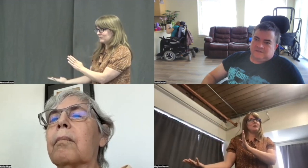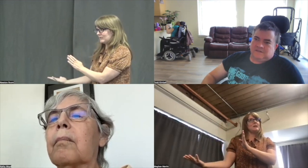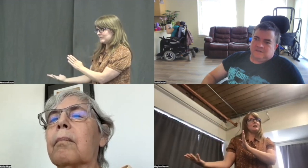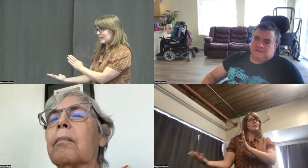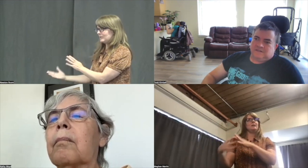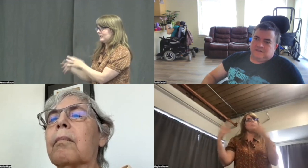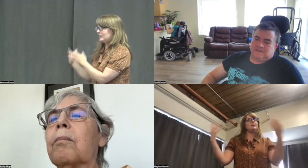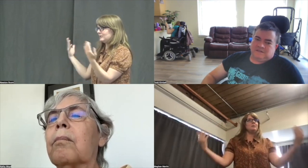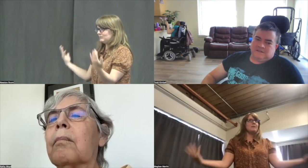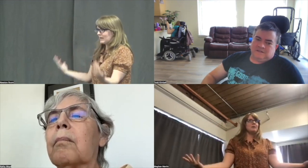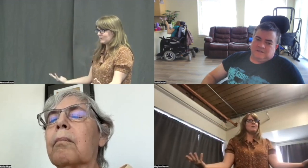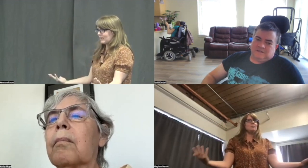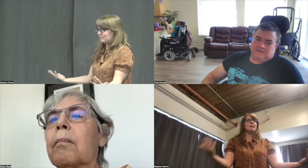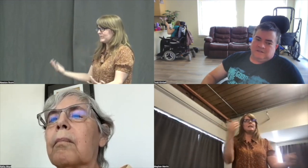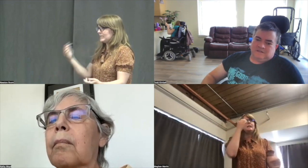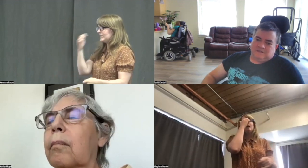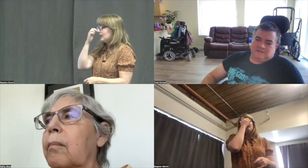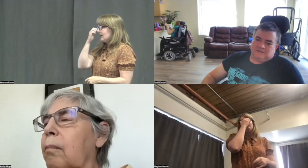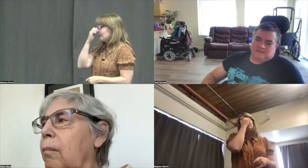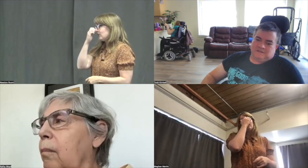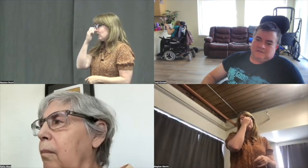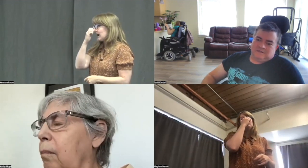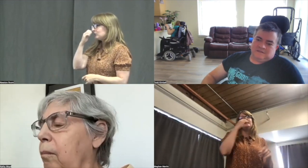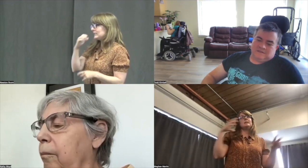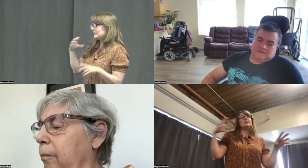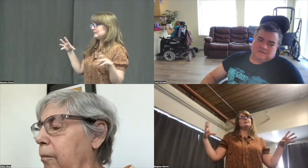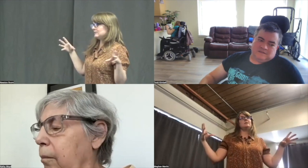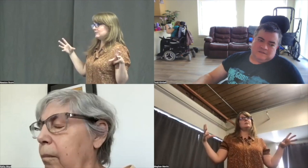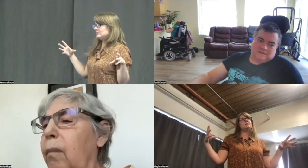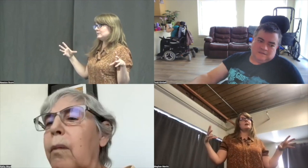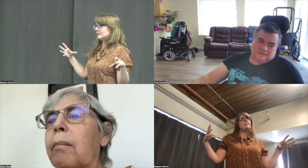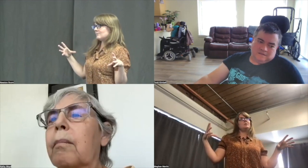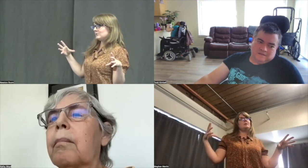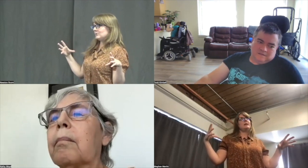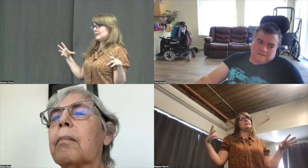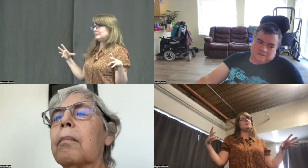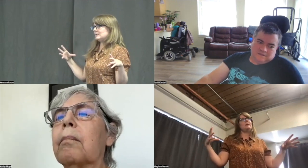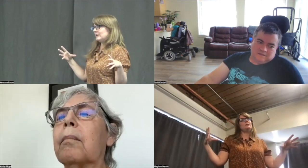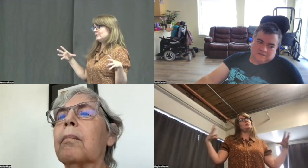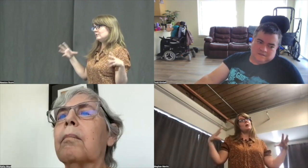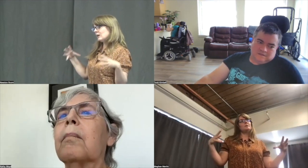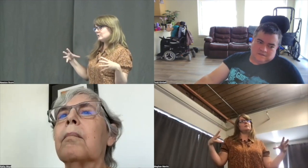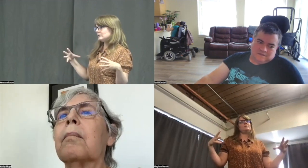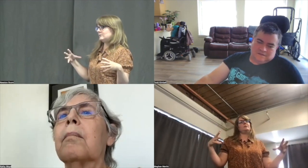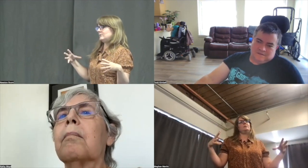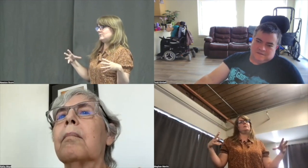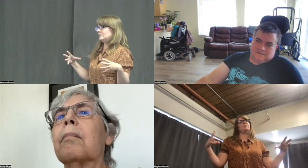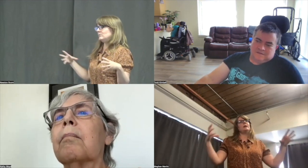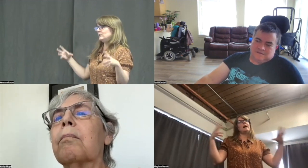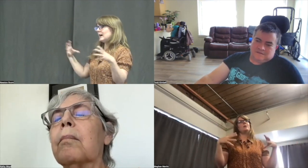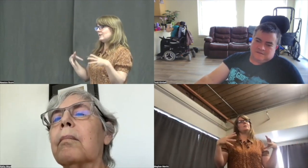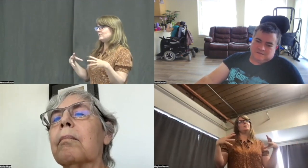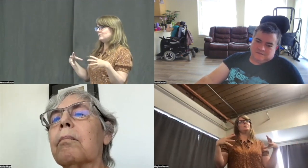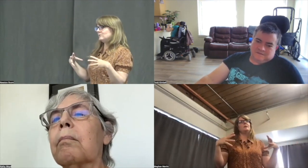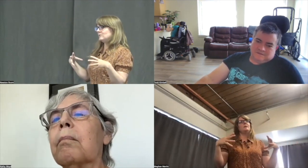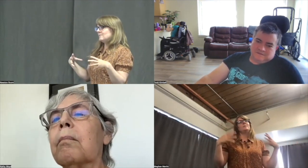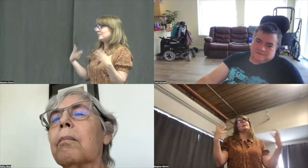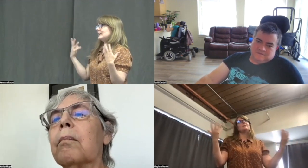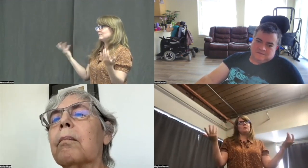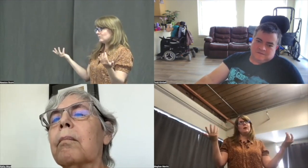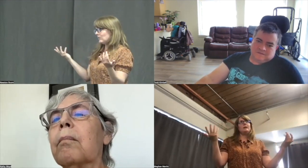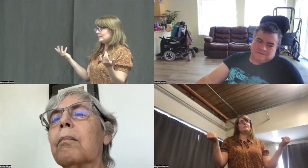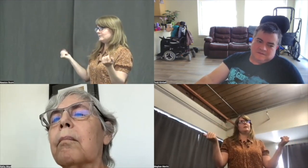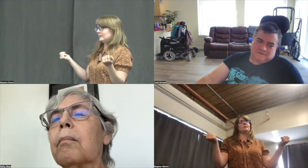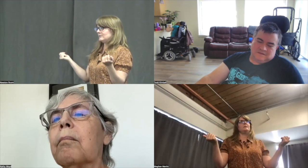also lost that year, and then you never have a breeding. So I'm trying to get the zoos to come to an idea where the larger zoos will house,